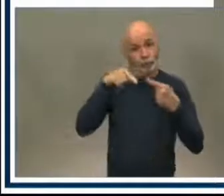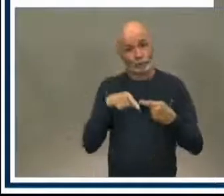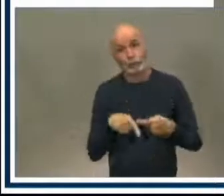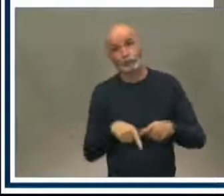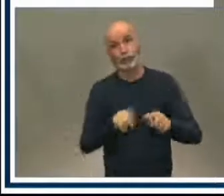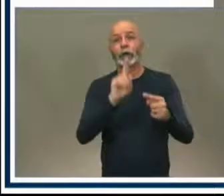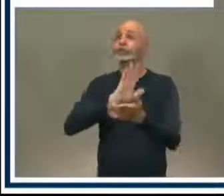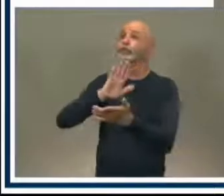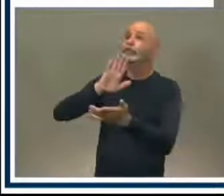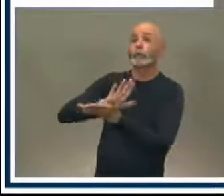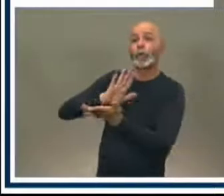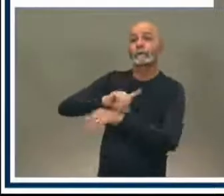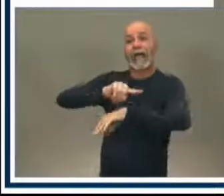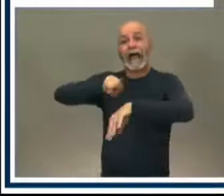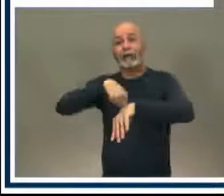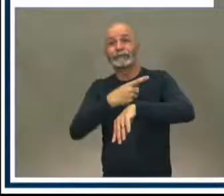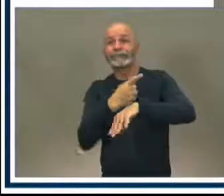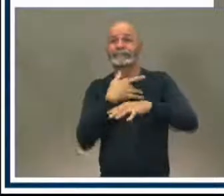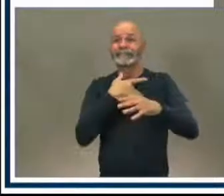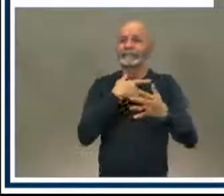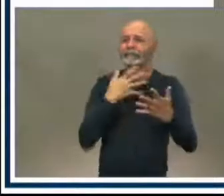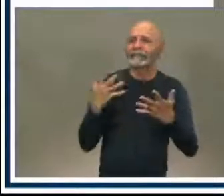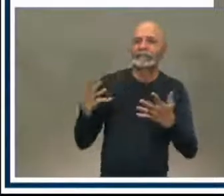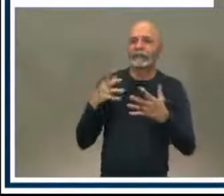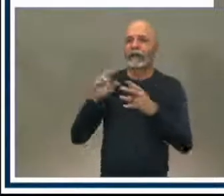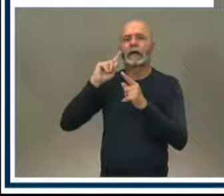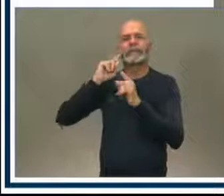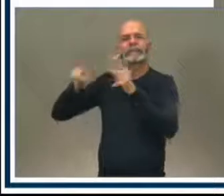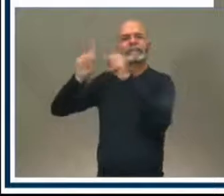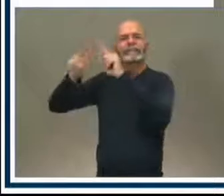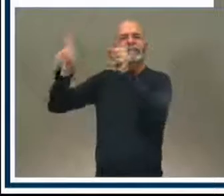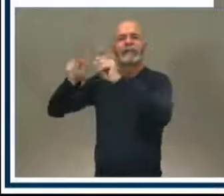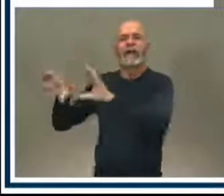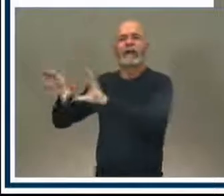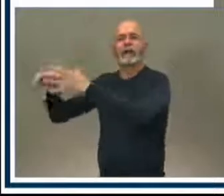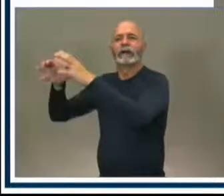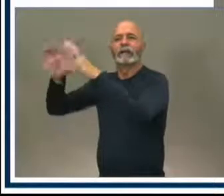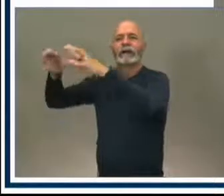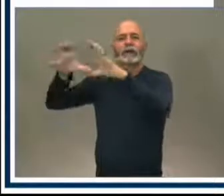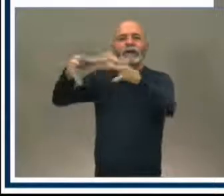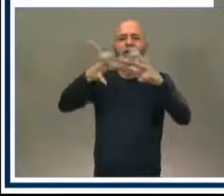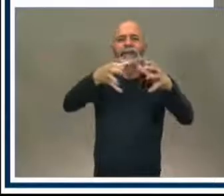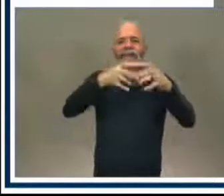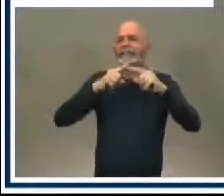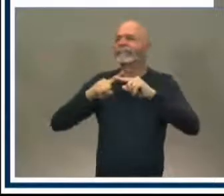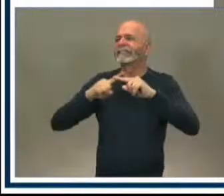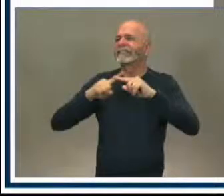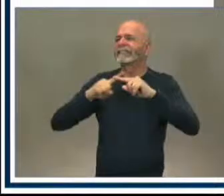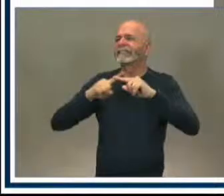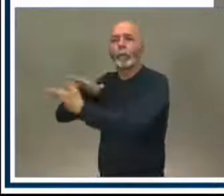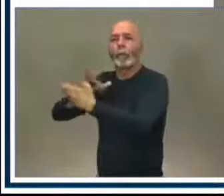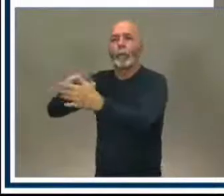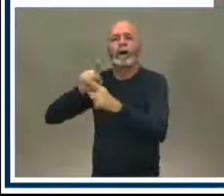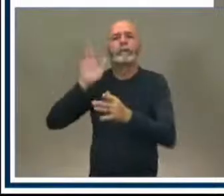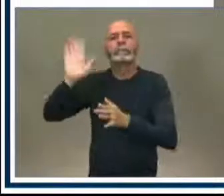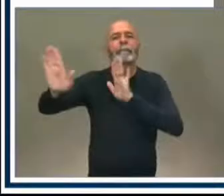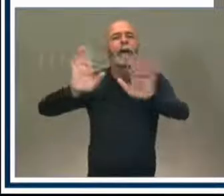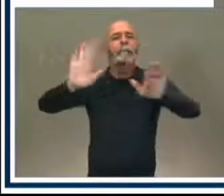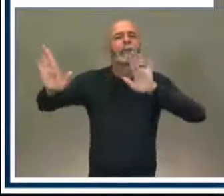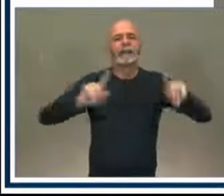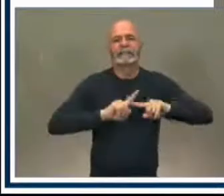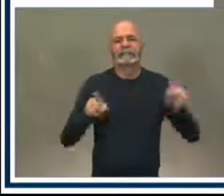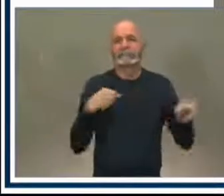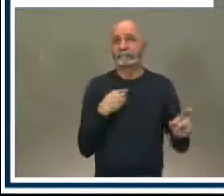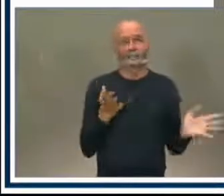Different jurisdictions are taking different approaches and doing what works for them. We firmly believe that relying on pharmacies as